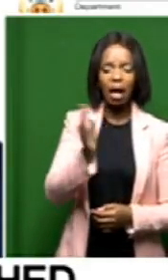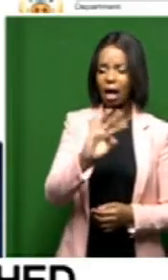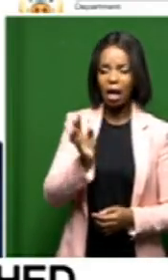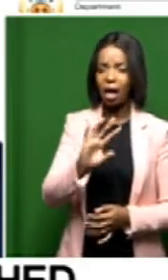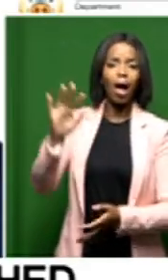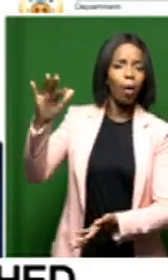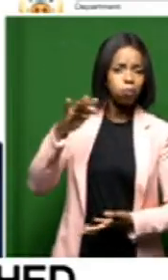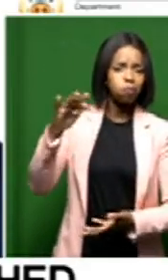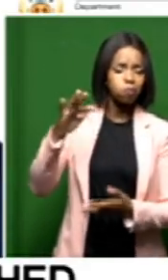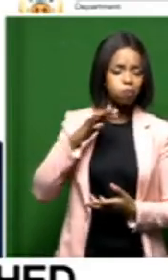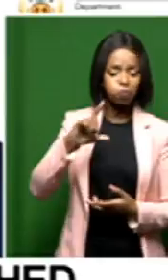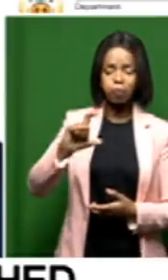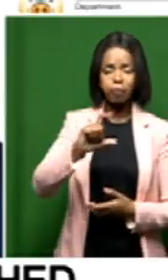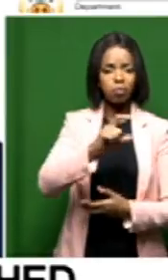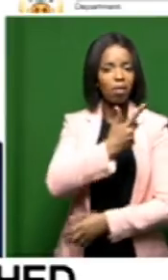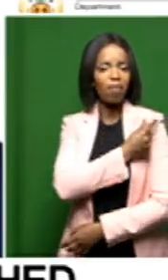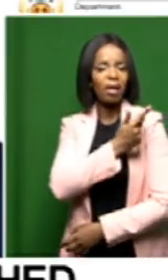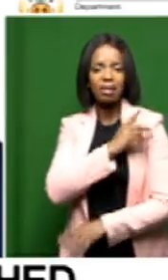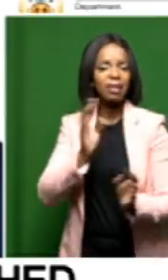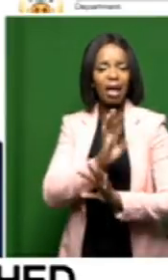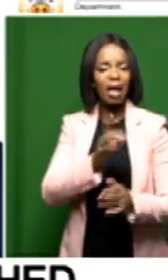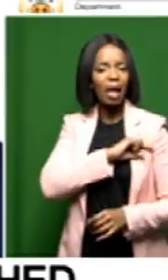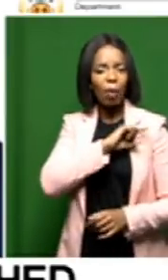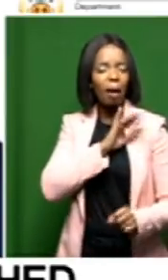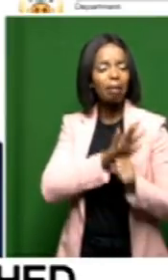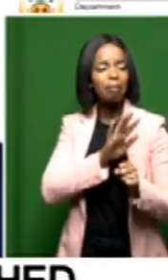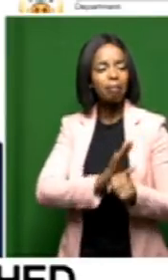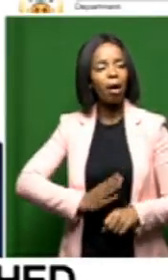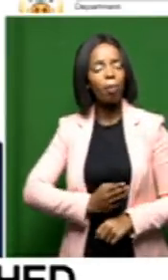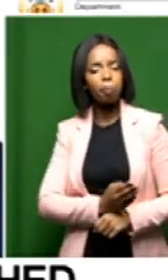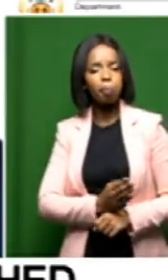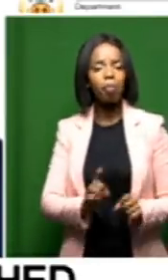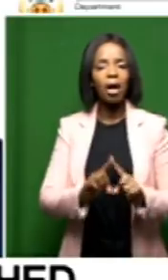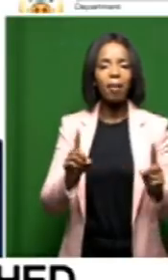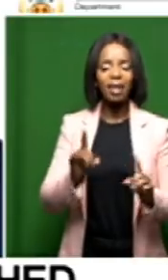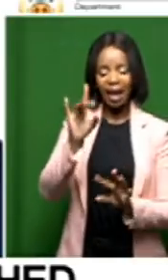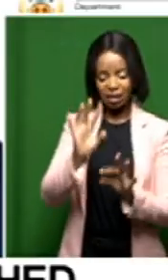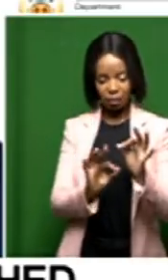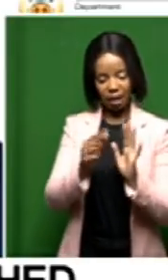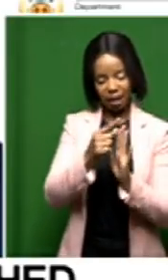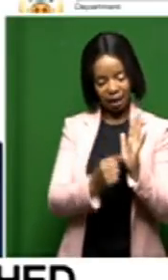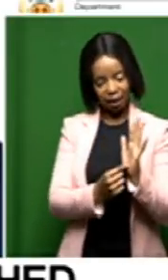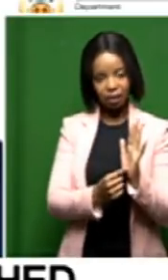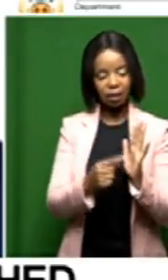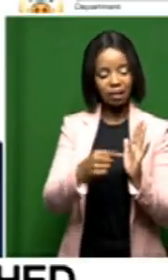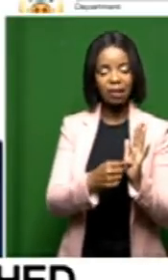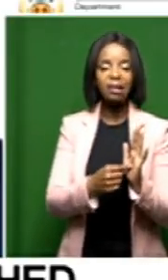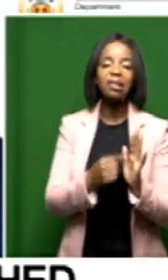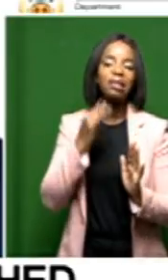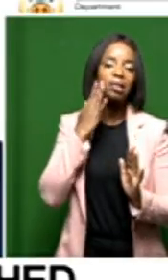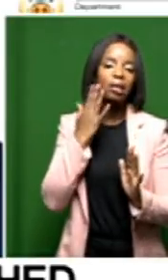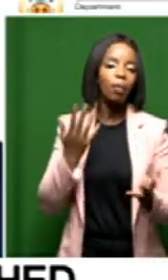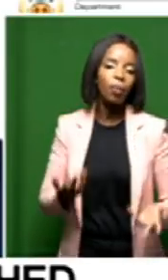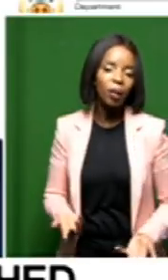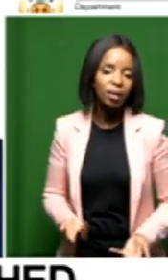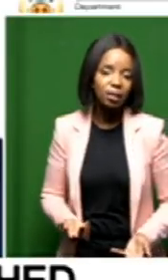got enough arms to put them in. There isn't the demand. Where are we with the expiration date on these vaccines we already have?